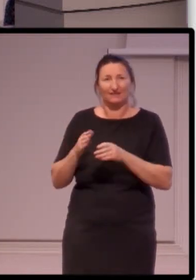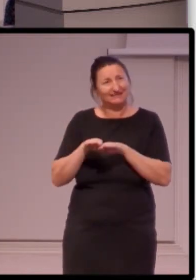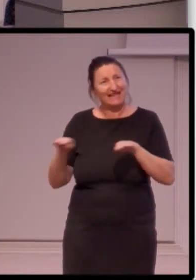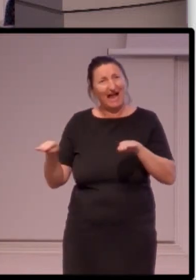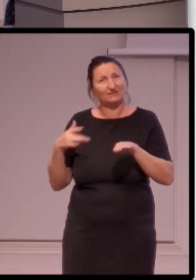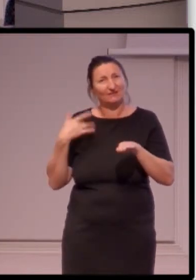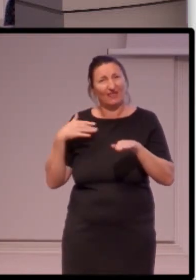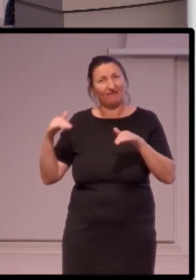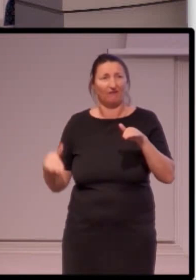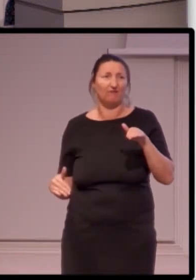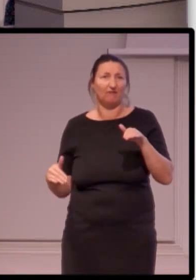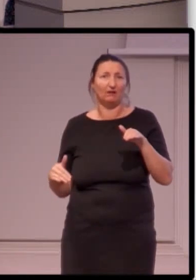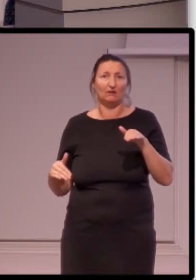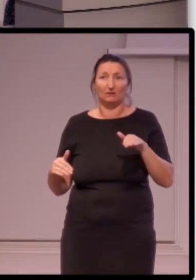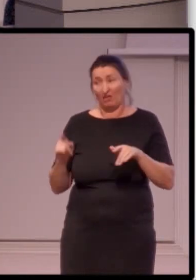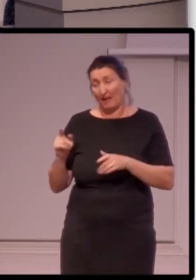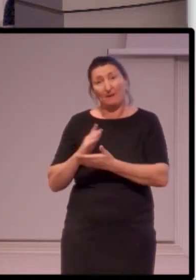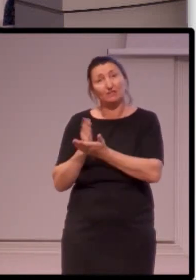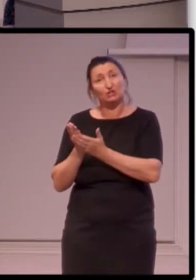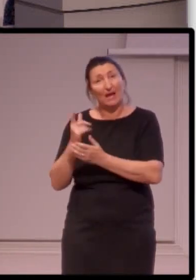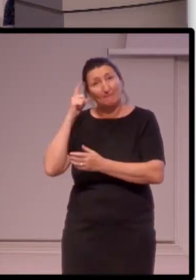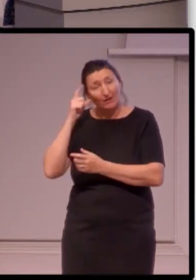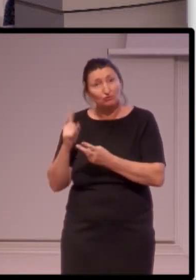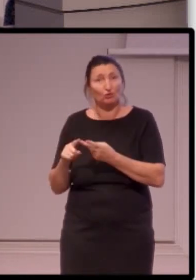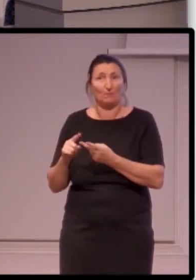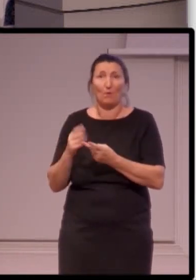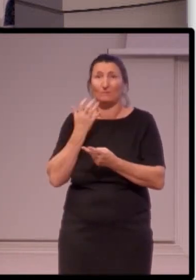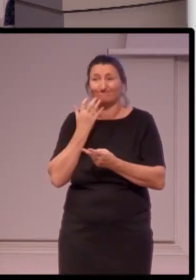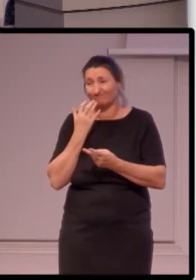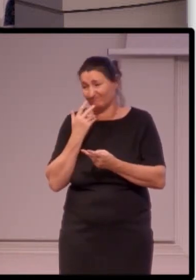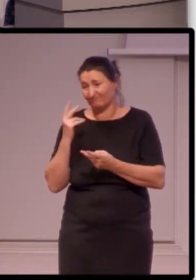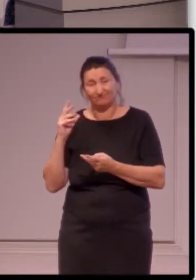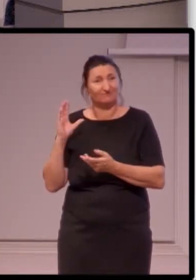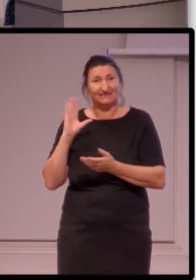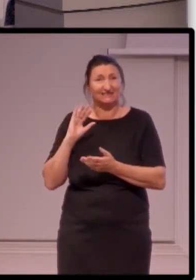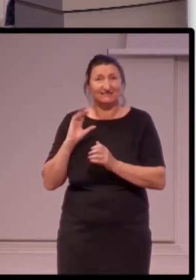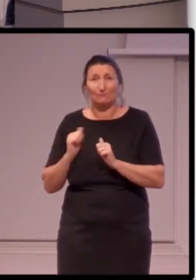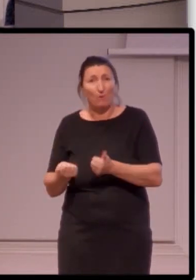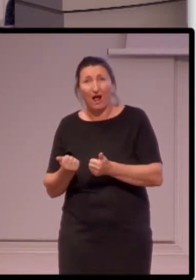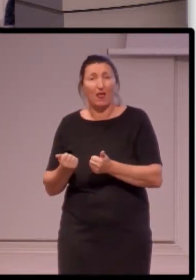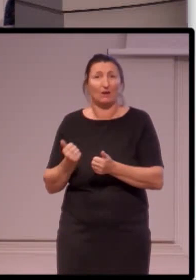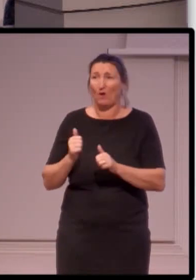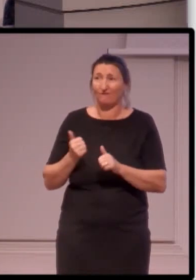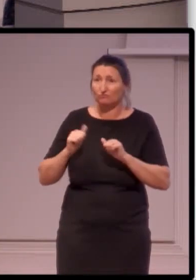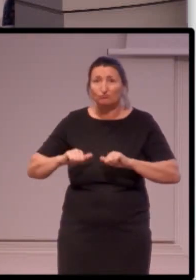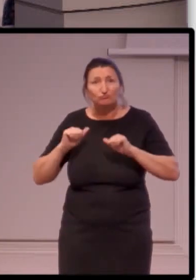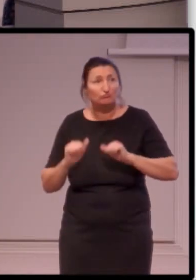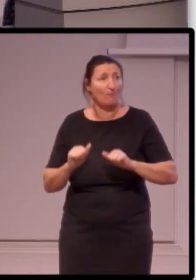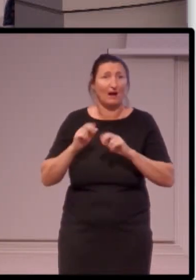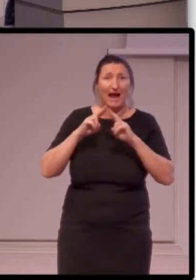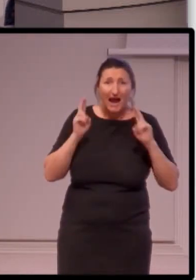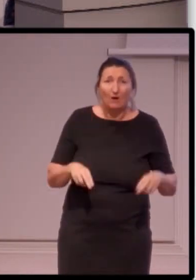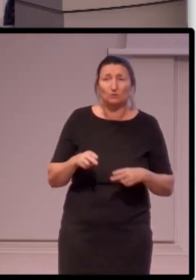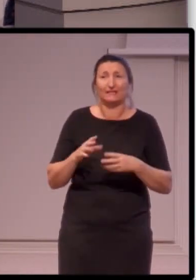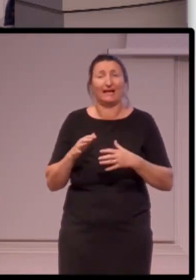point, just how many people are sharing or, having to make do and having to, maybe not have the right housing that